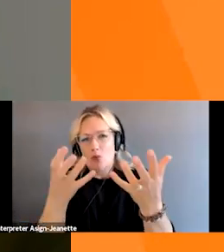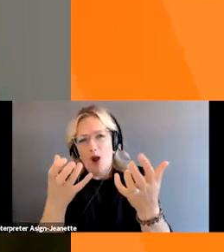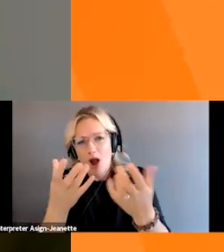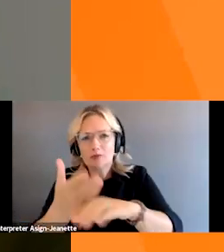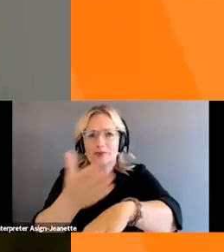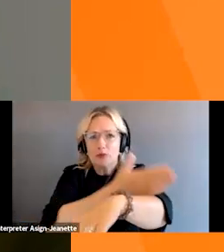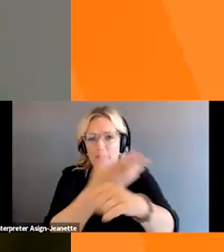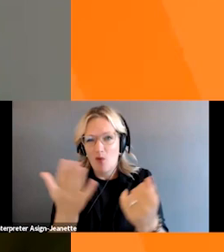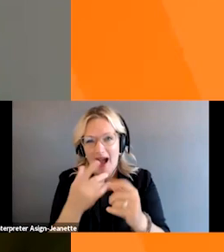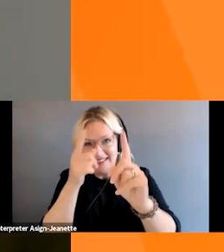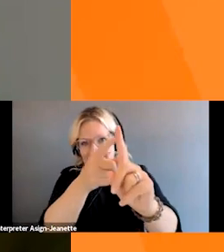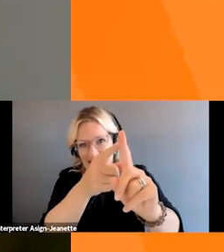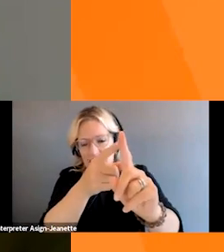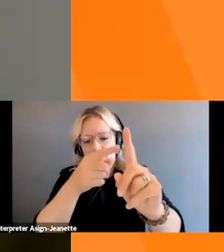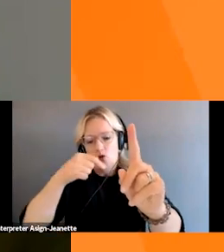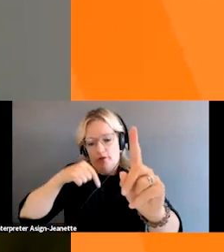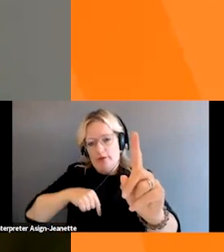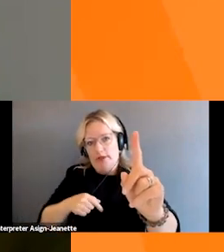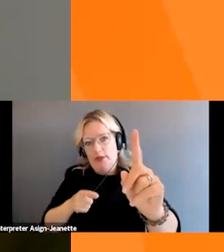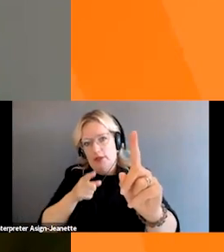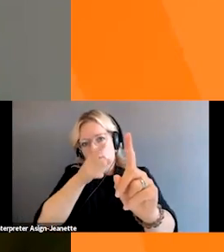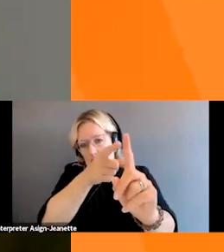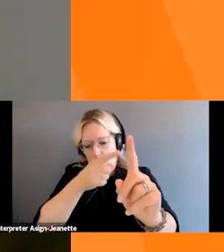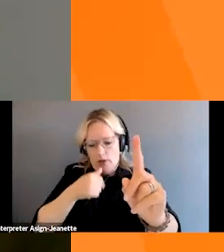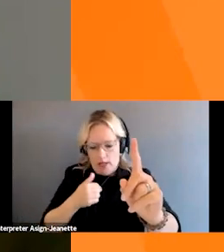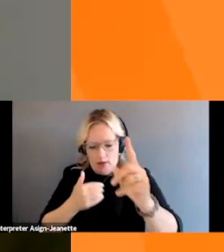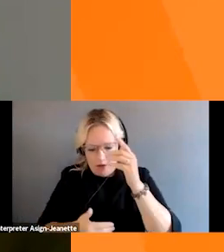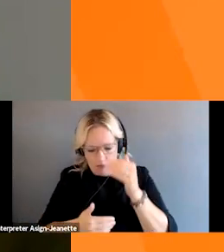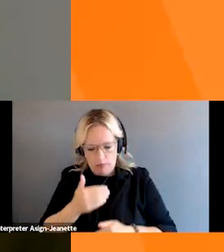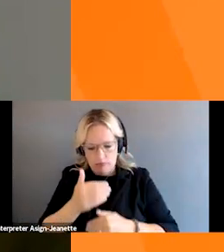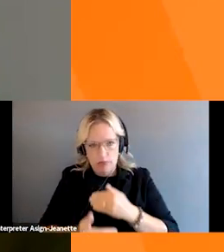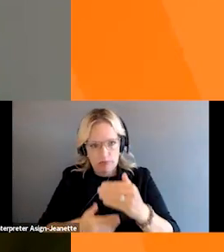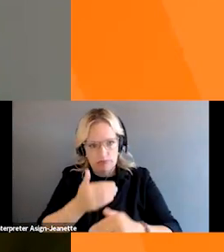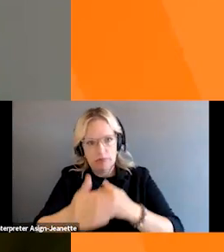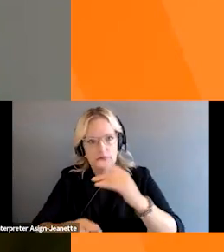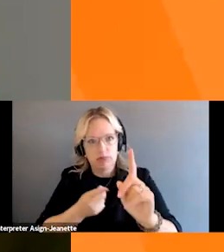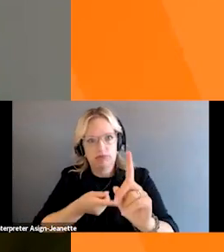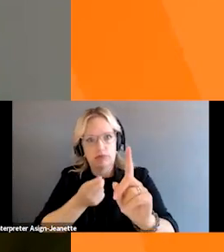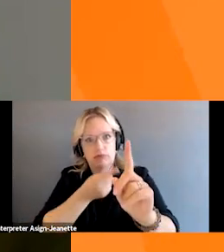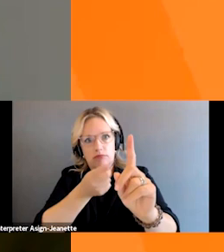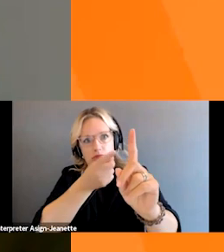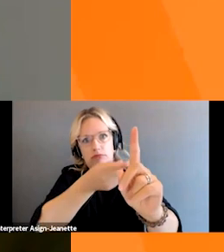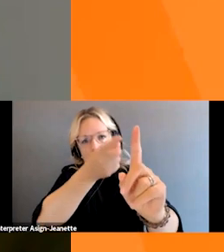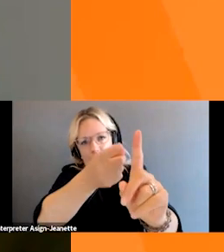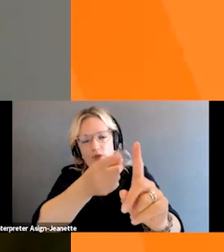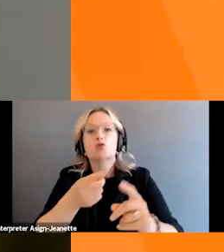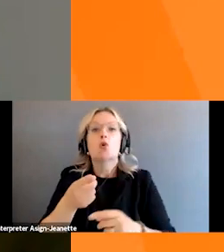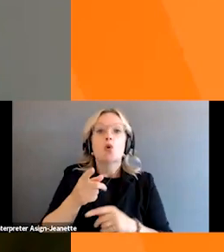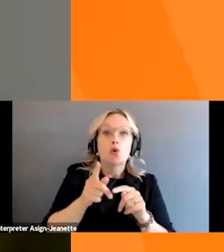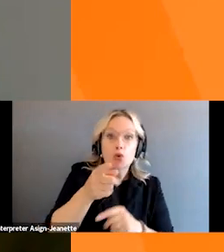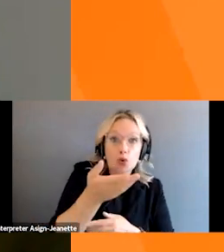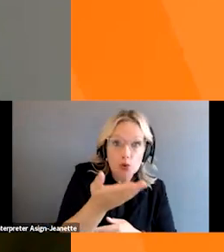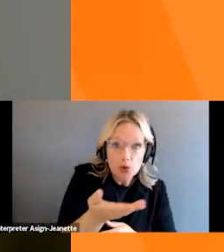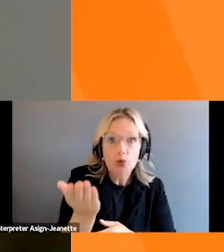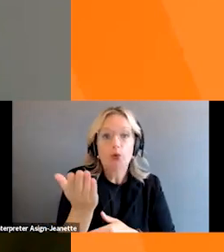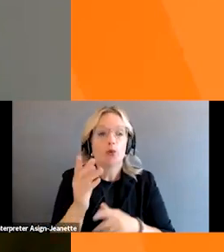build a future roadmap. It helps you identify, and then, collectively with your team, within your